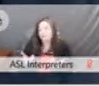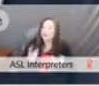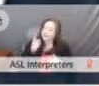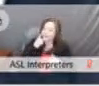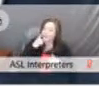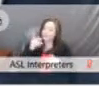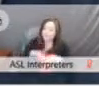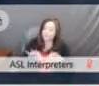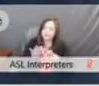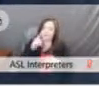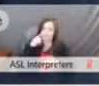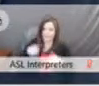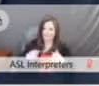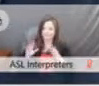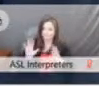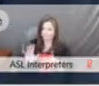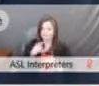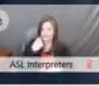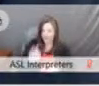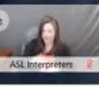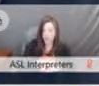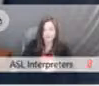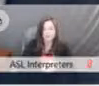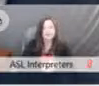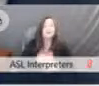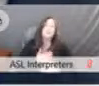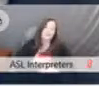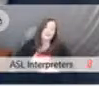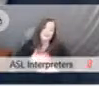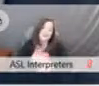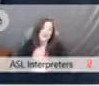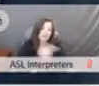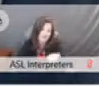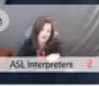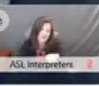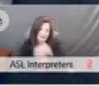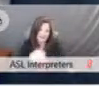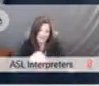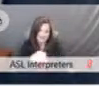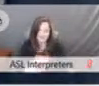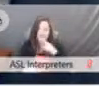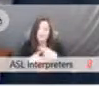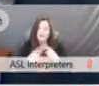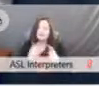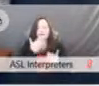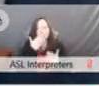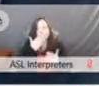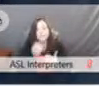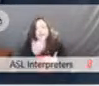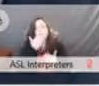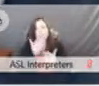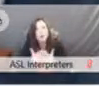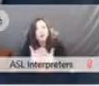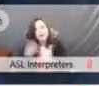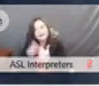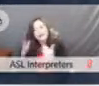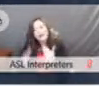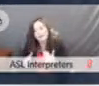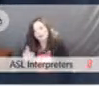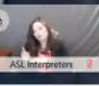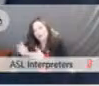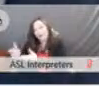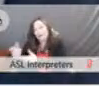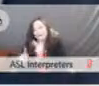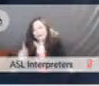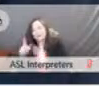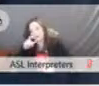take home that I would say is that please take the vaccination. And number two, please be a good neighbor and assist those who need it and who